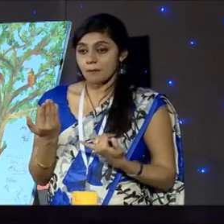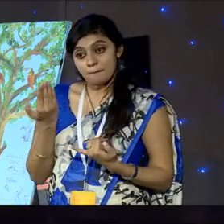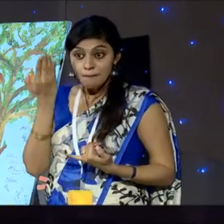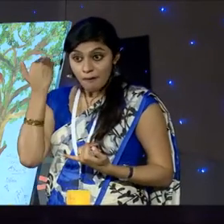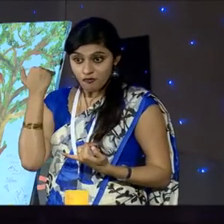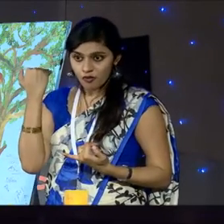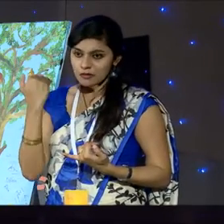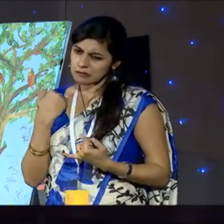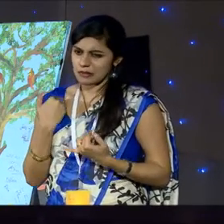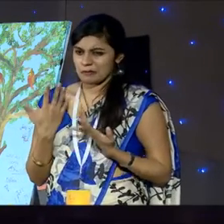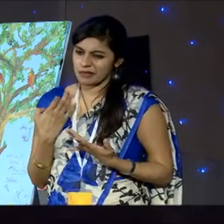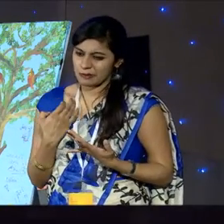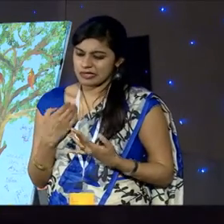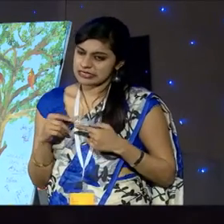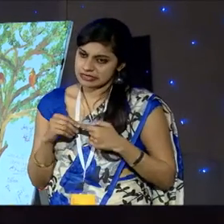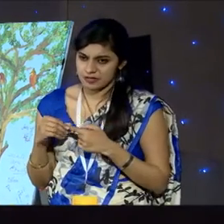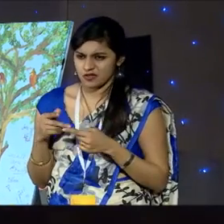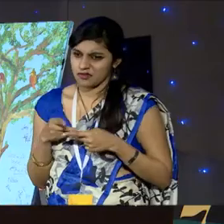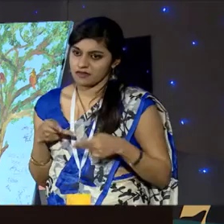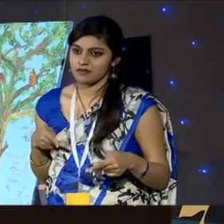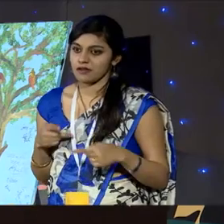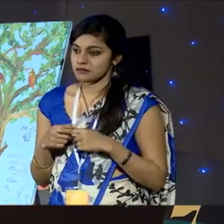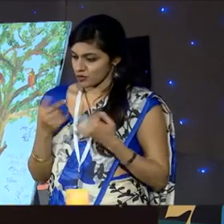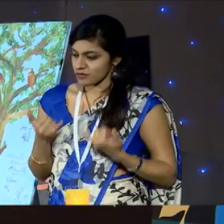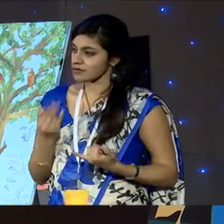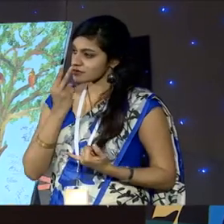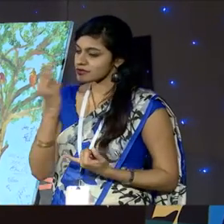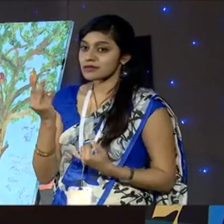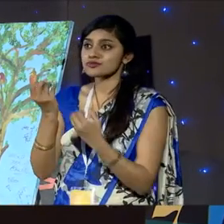But today, look at the number of achievers here.